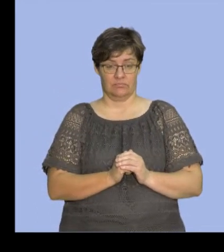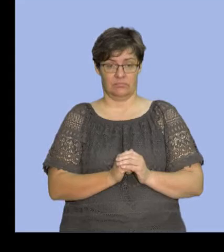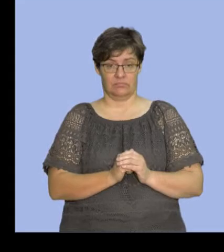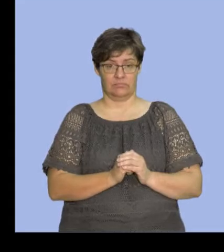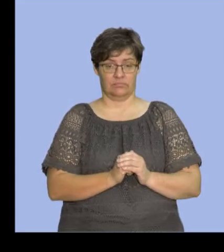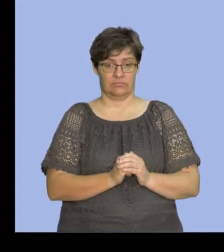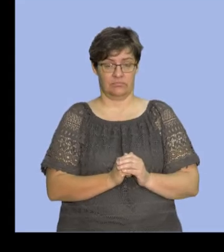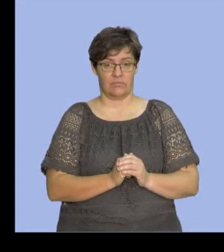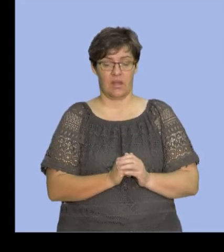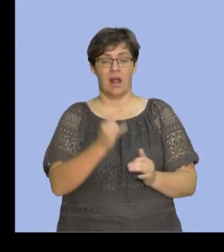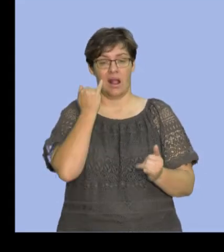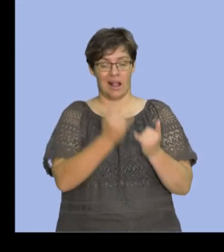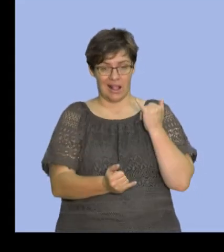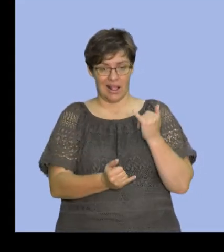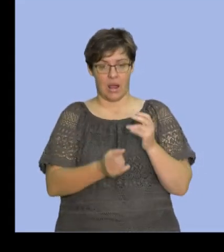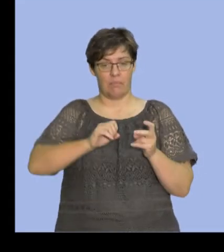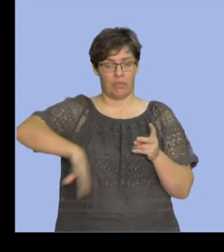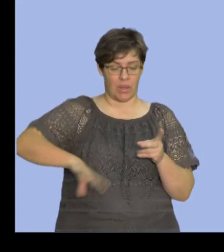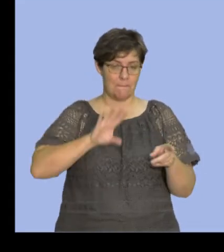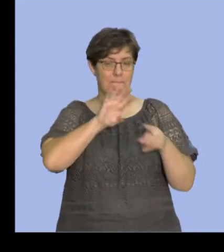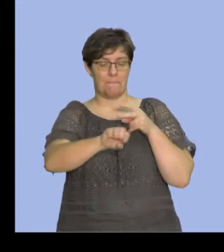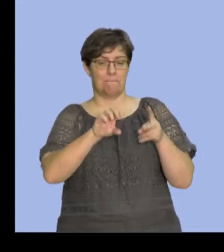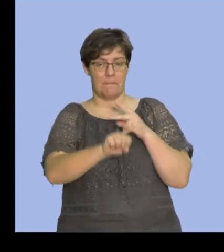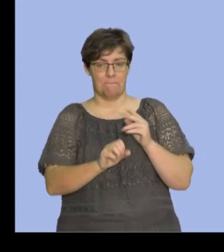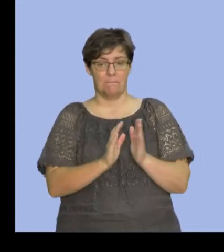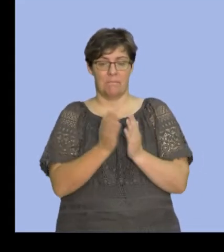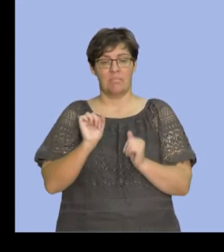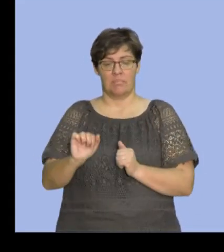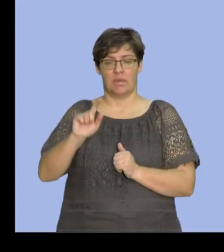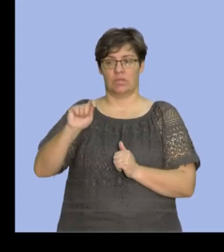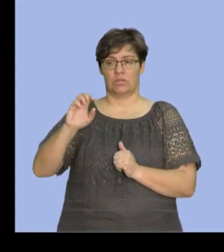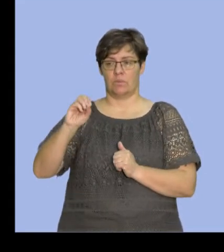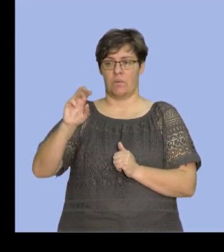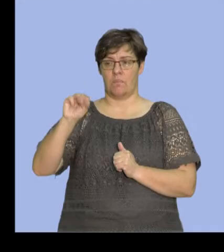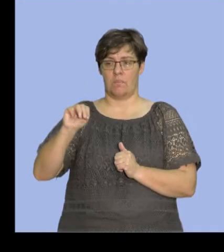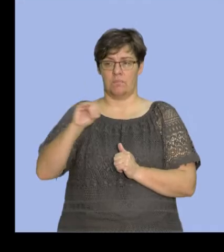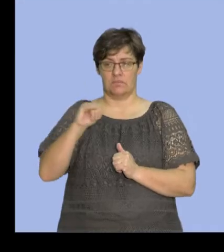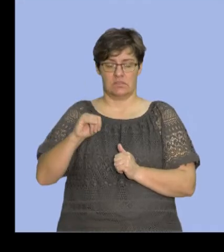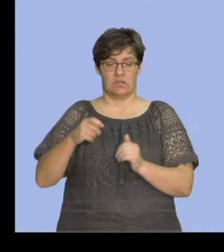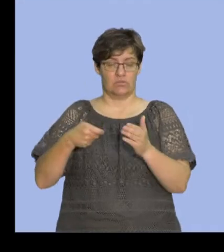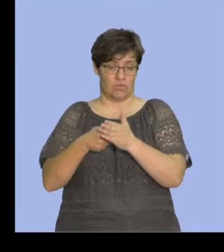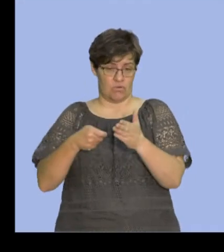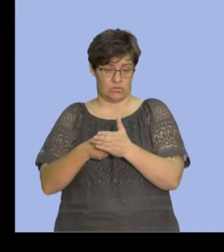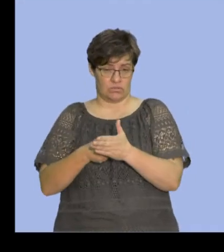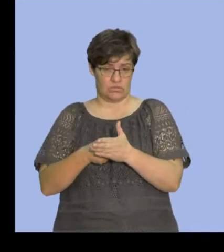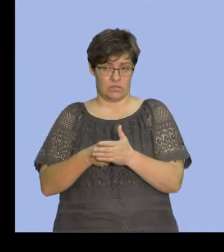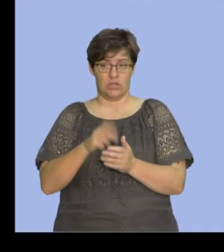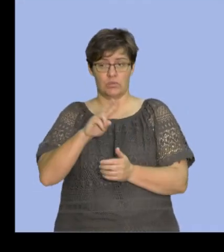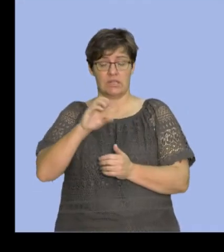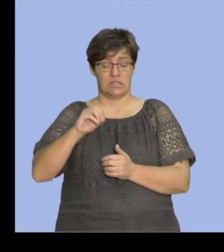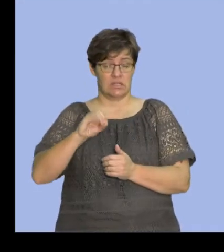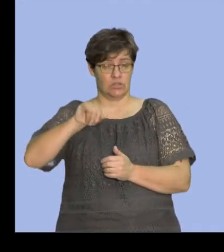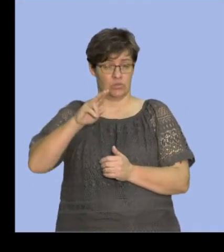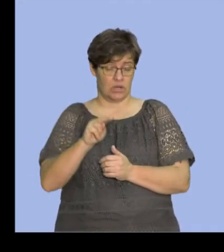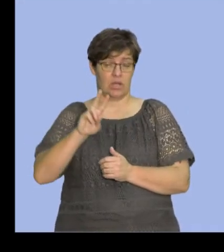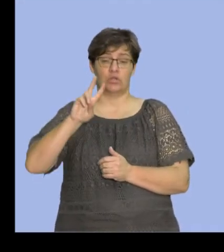following errors and omissions were found in the books of Tom's Stores on the 30th of June 2020. Right, so we are